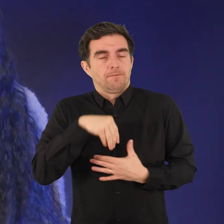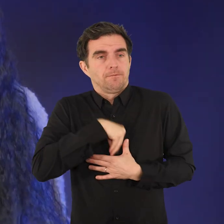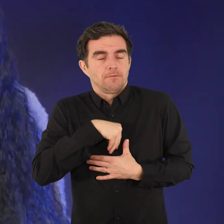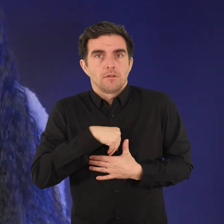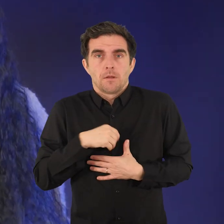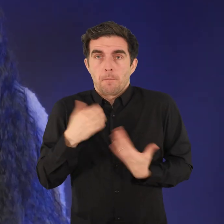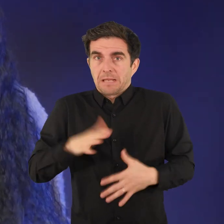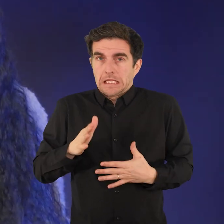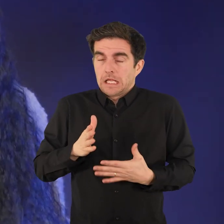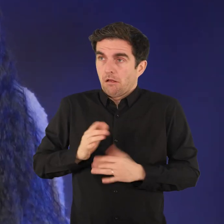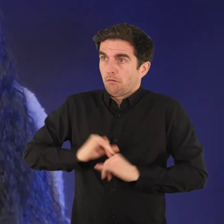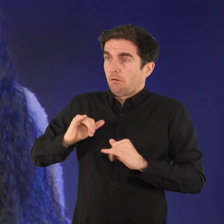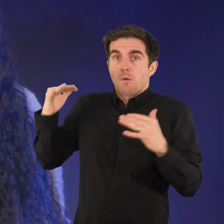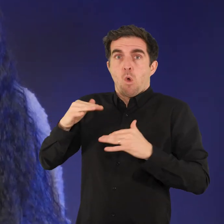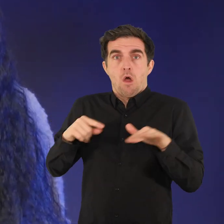it